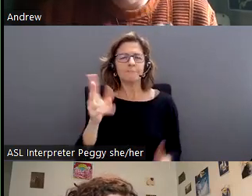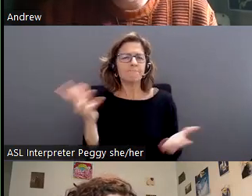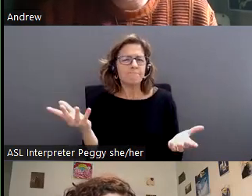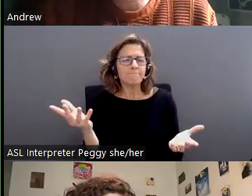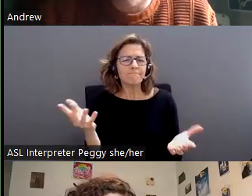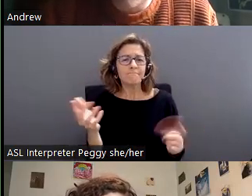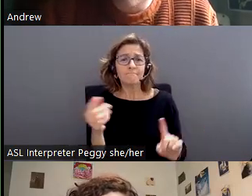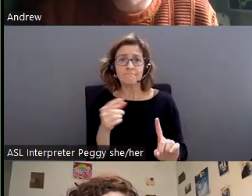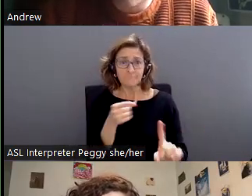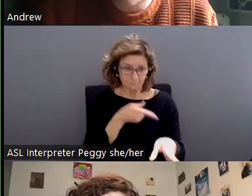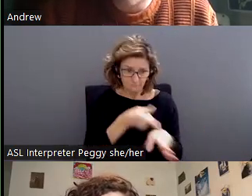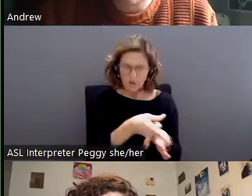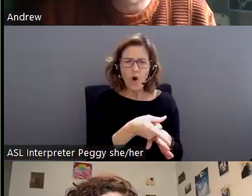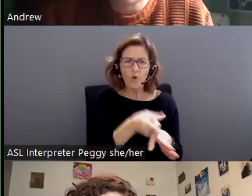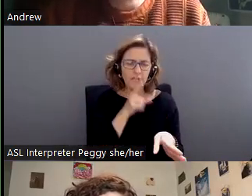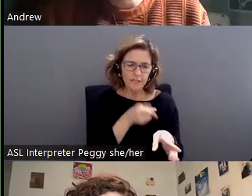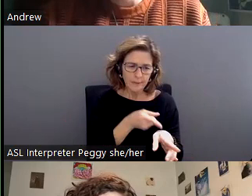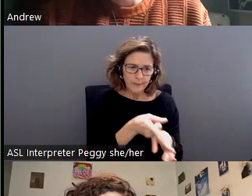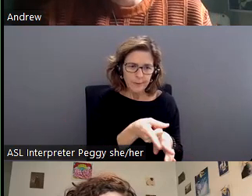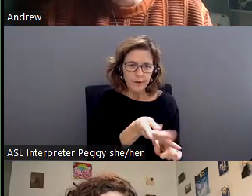to expand those and why it's important.